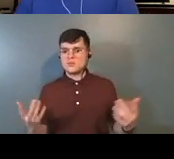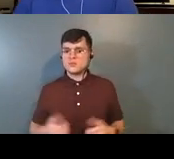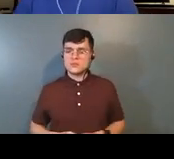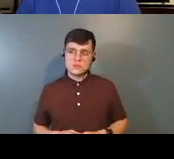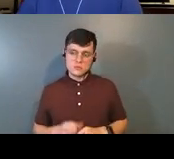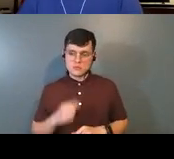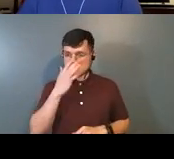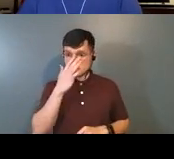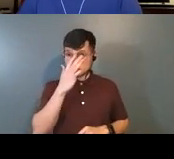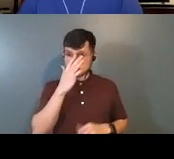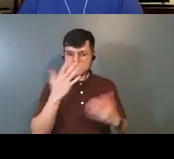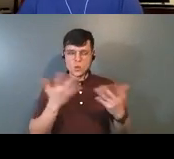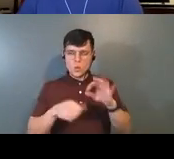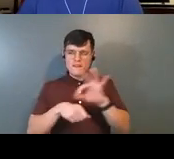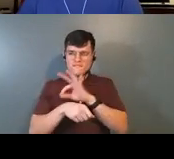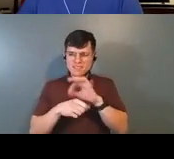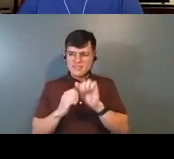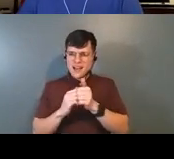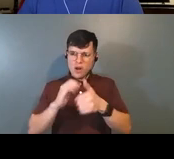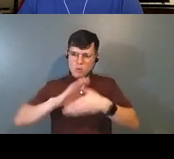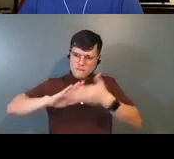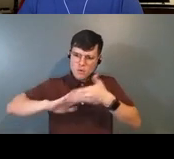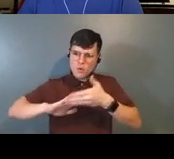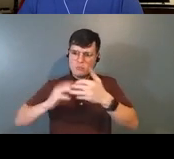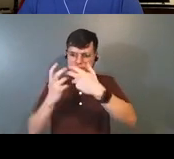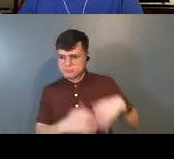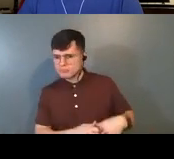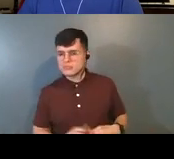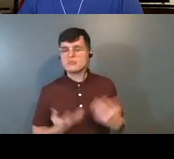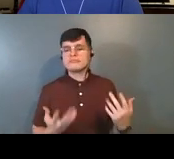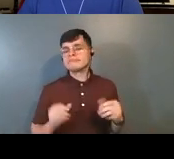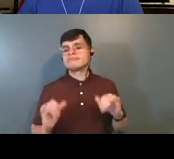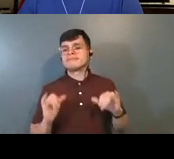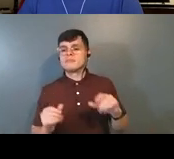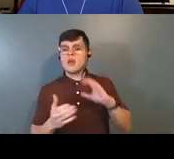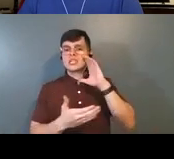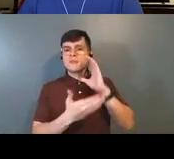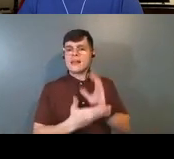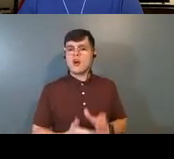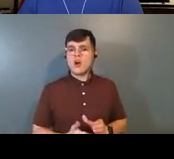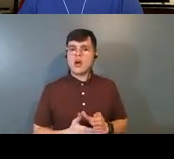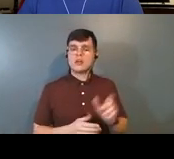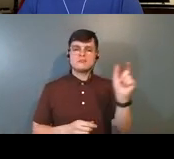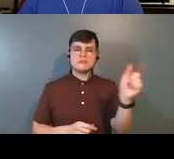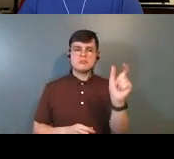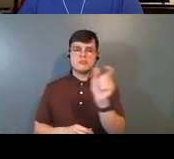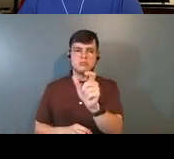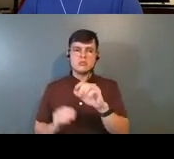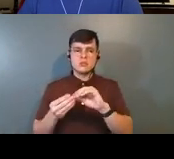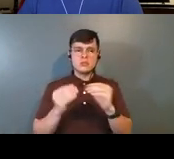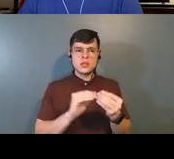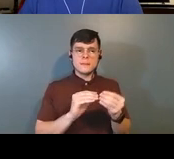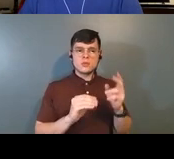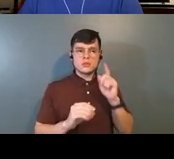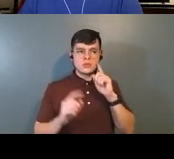the facets, how they really perform. But also, so there's some icons, Joyce. So these numbers you're hearing,